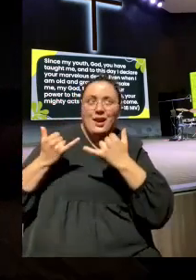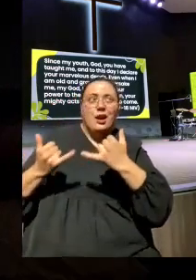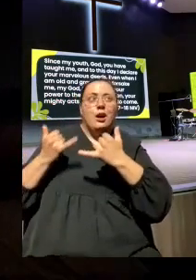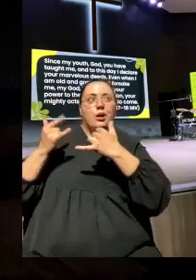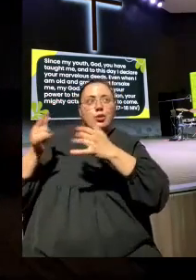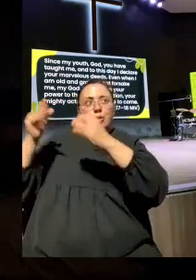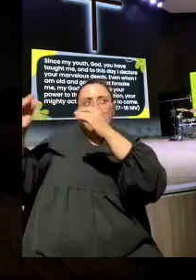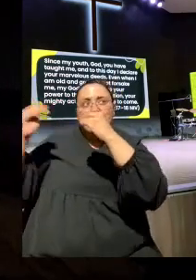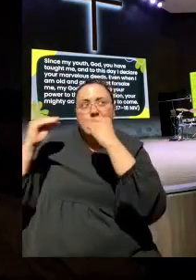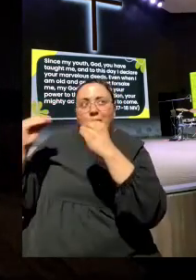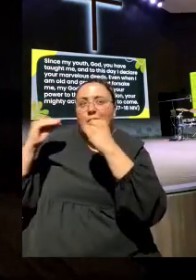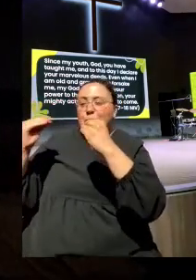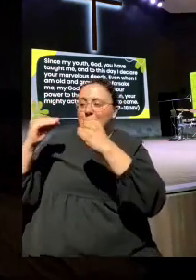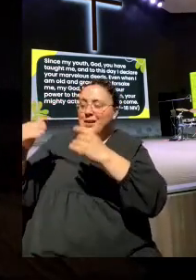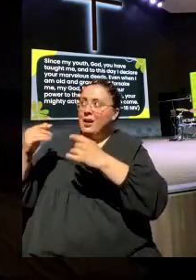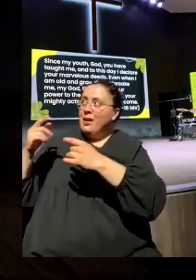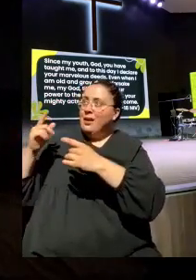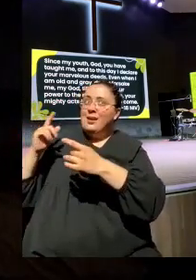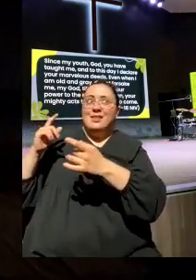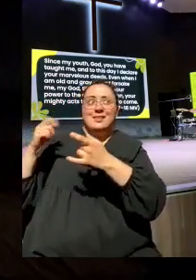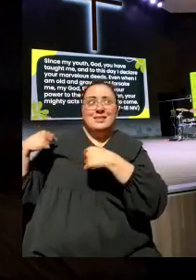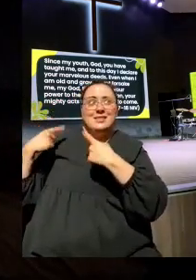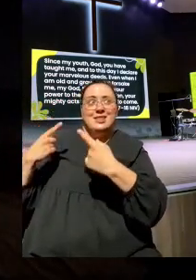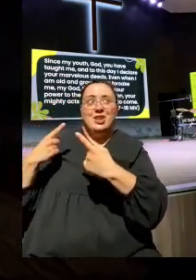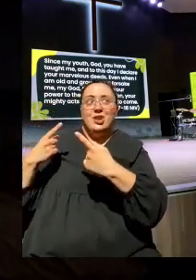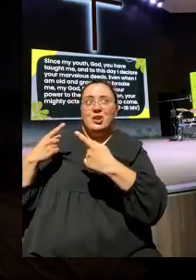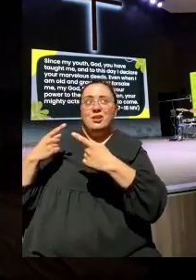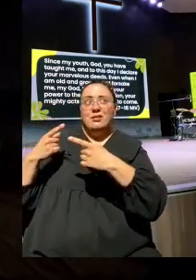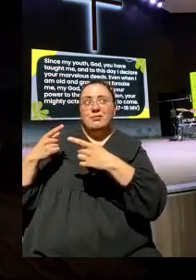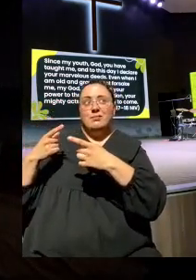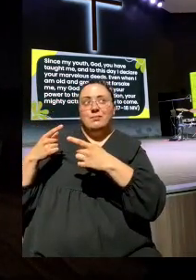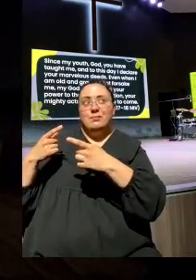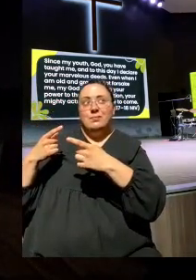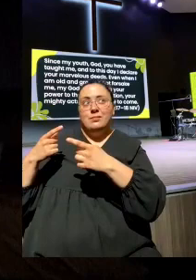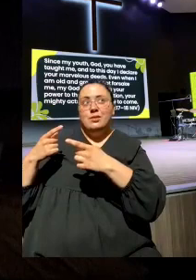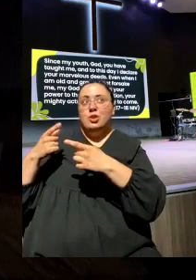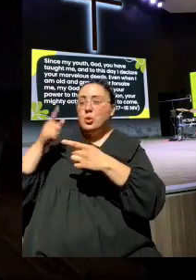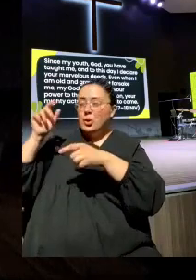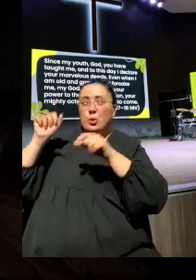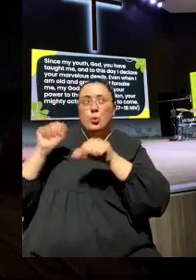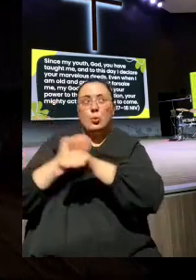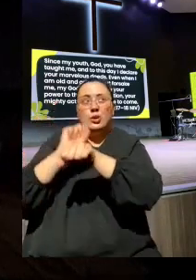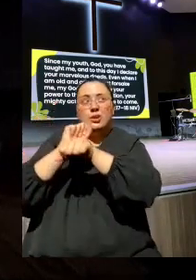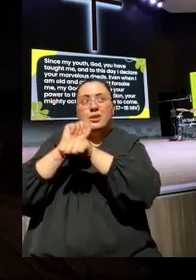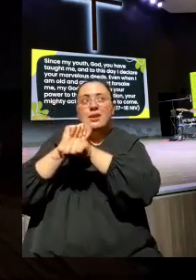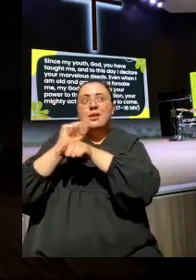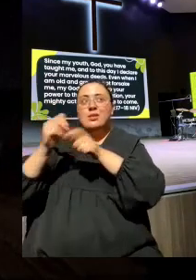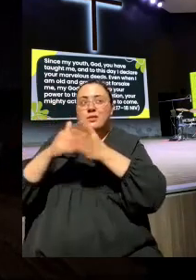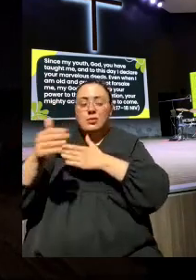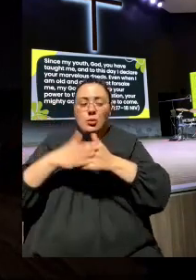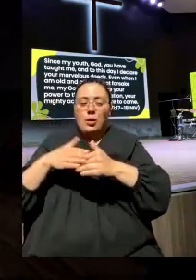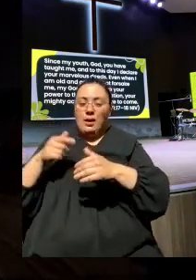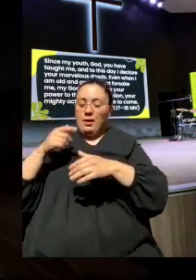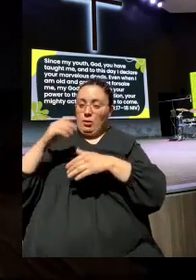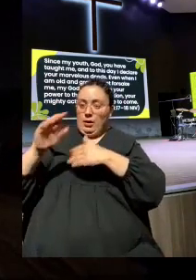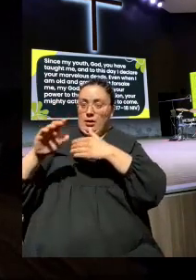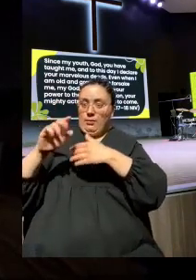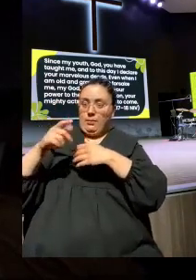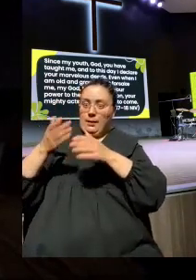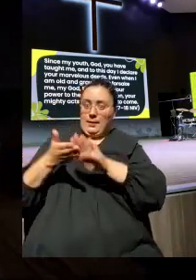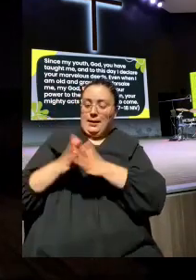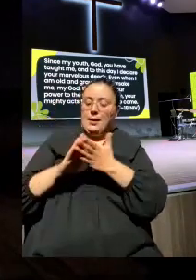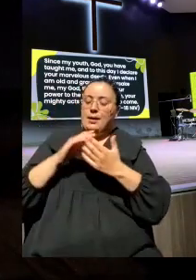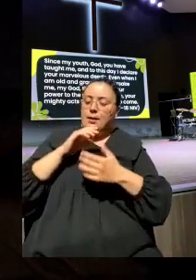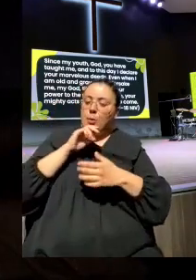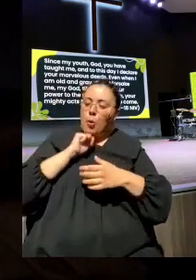my God, till I declare your power to the next generation and your mighty acts to all who have come.